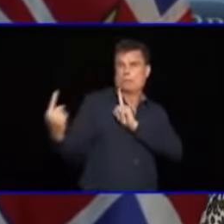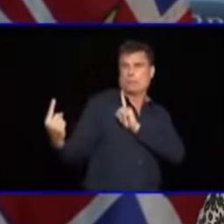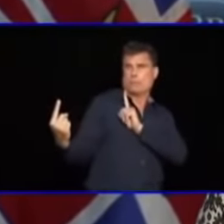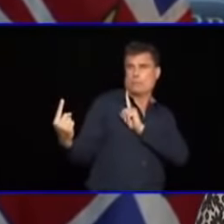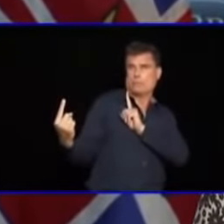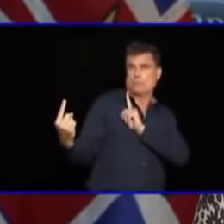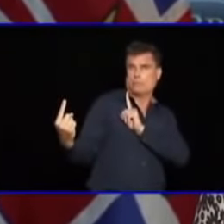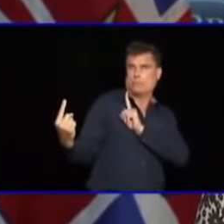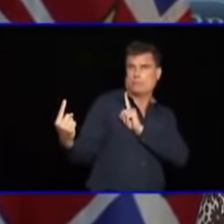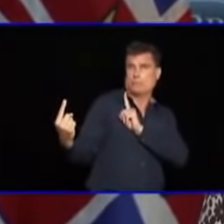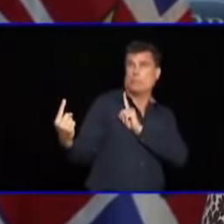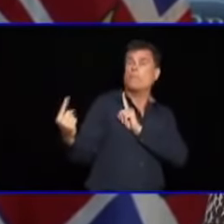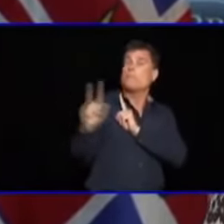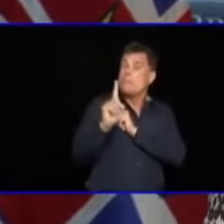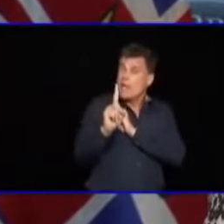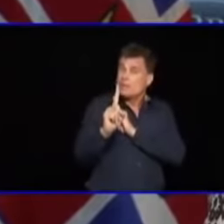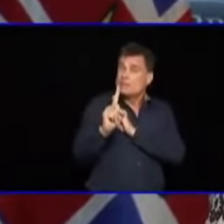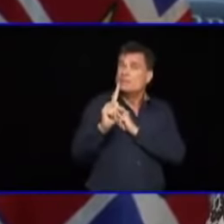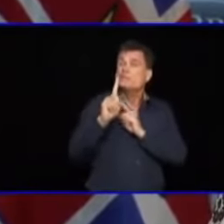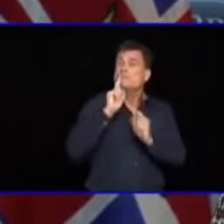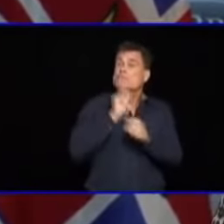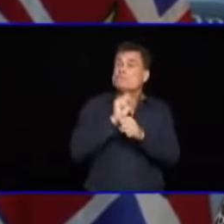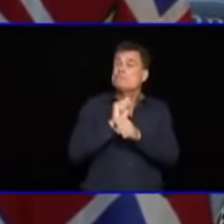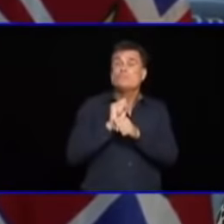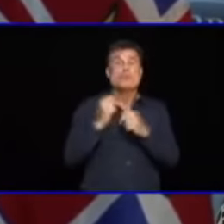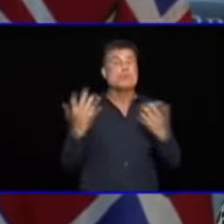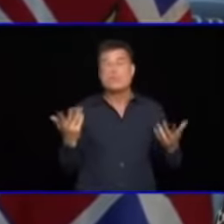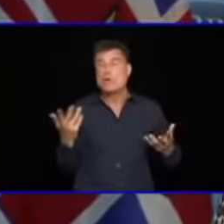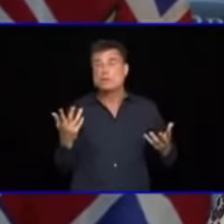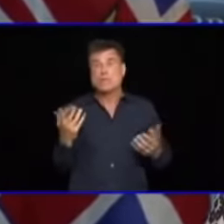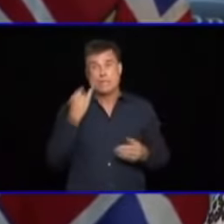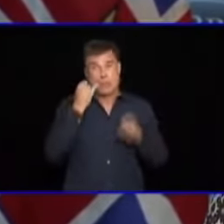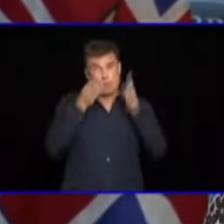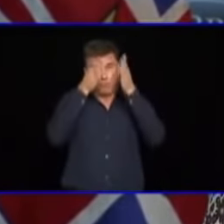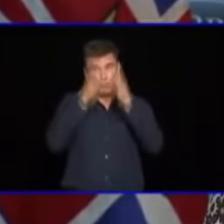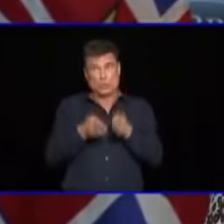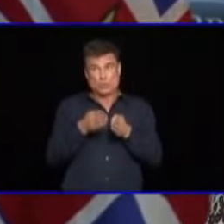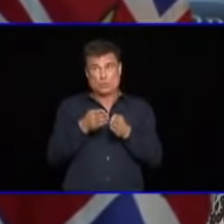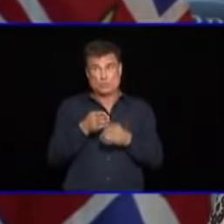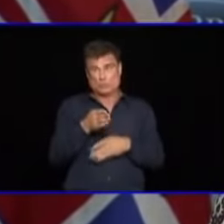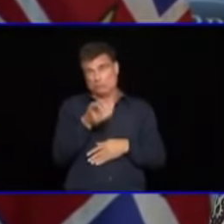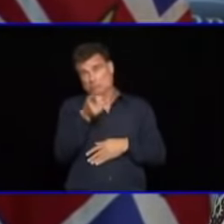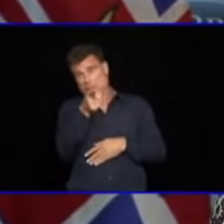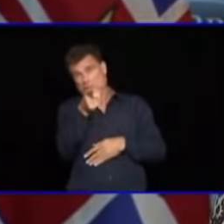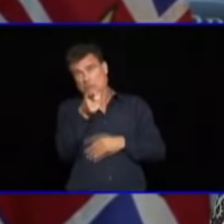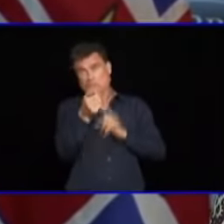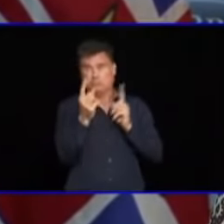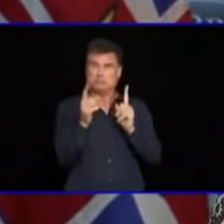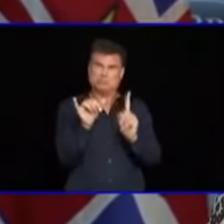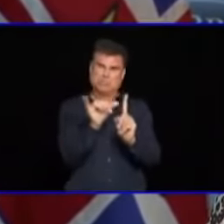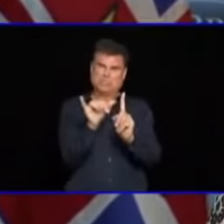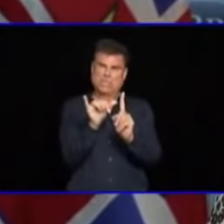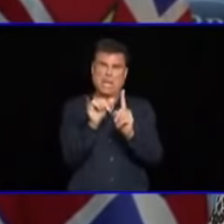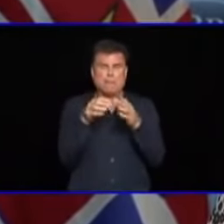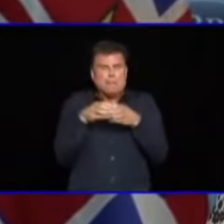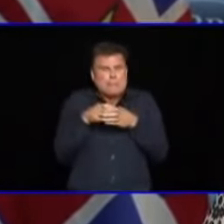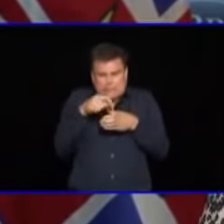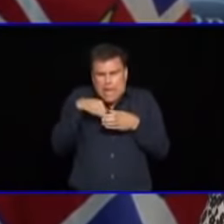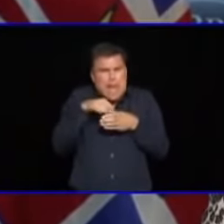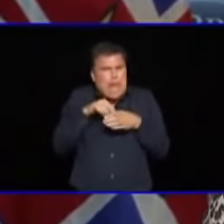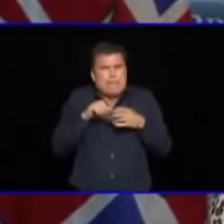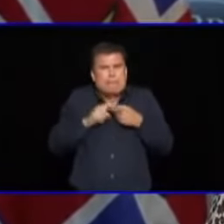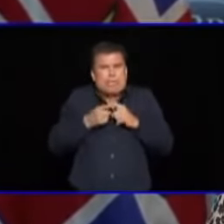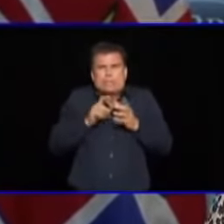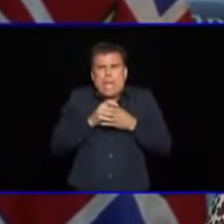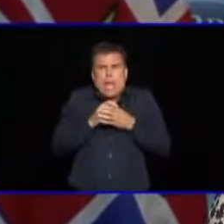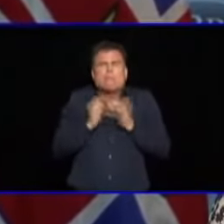really important piece that we have to protect us all, which is staying home if we're ill ourselves.